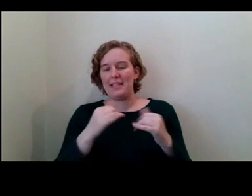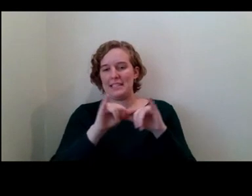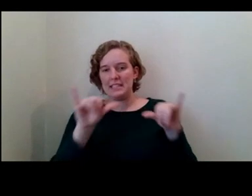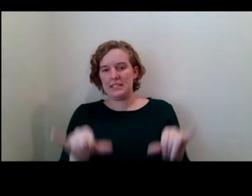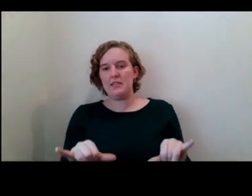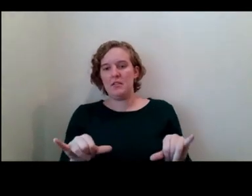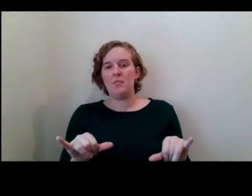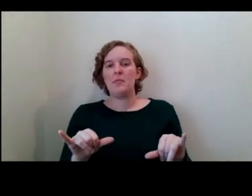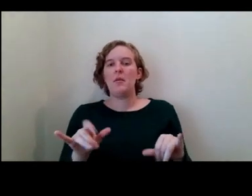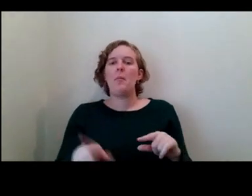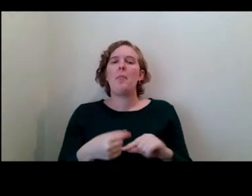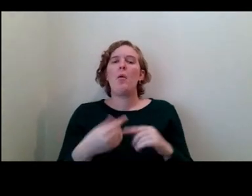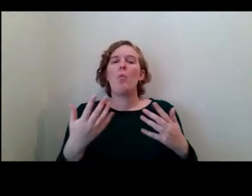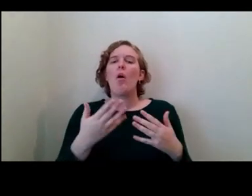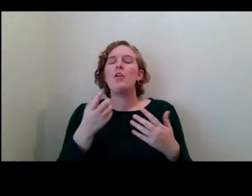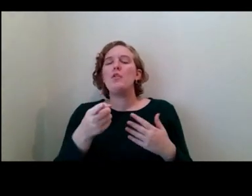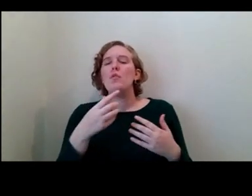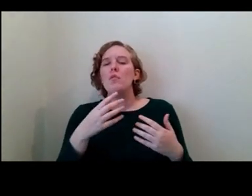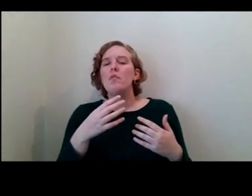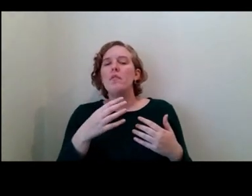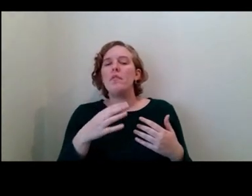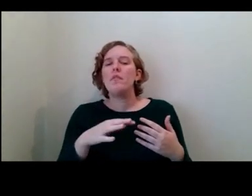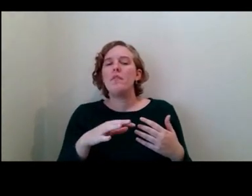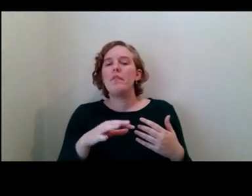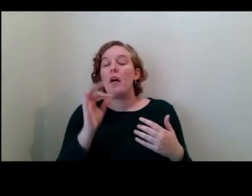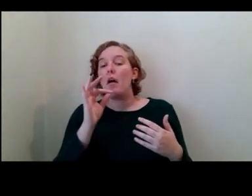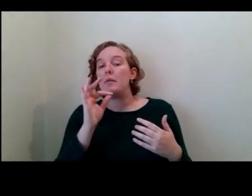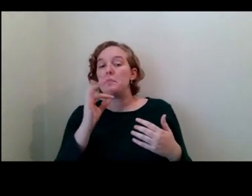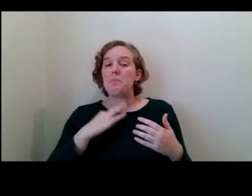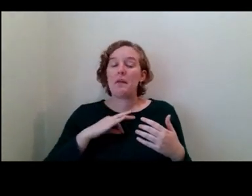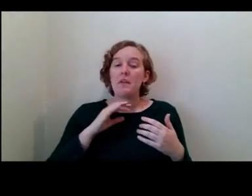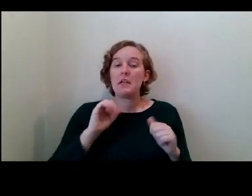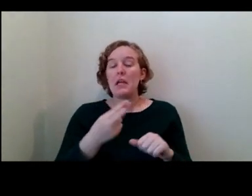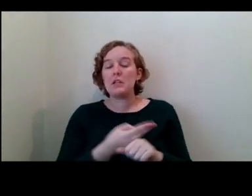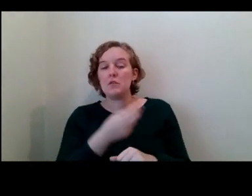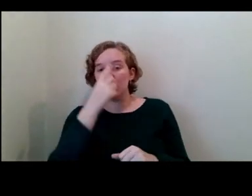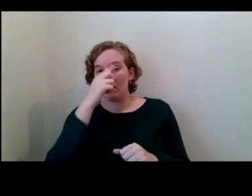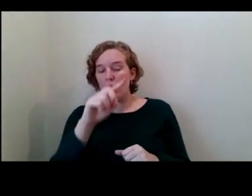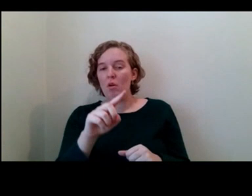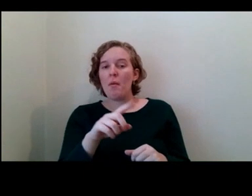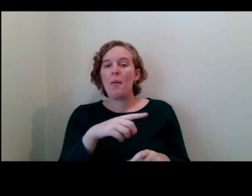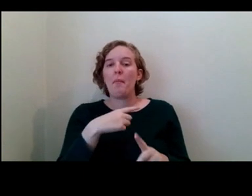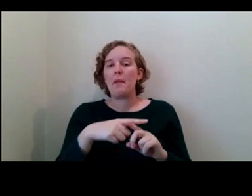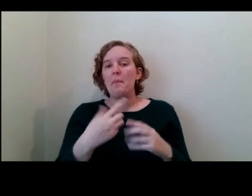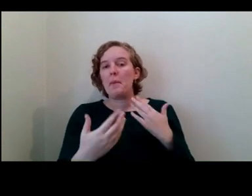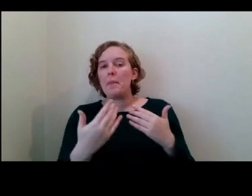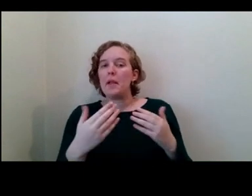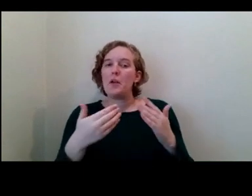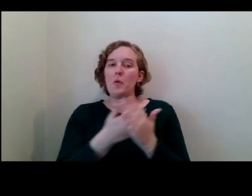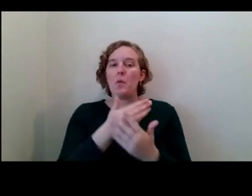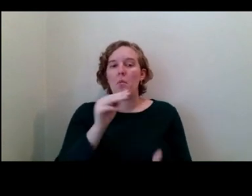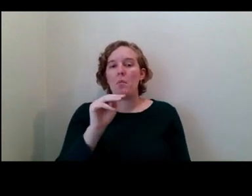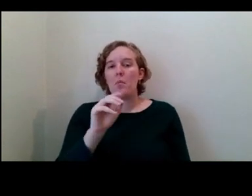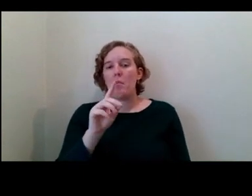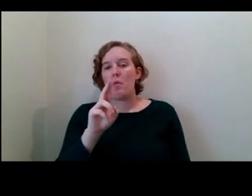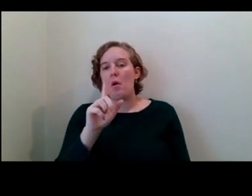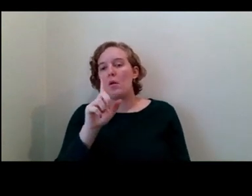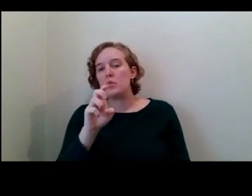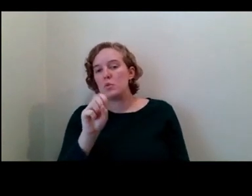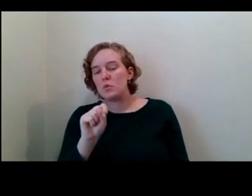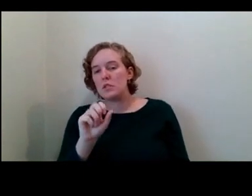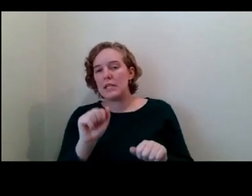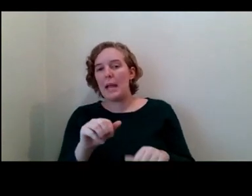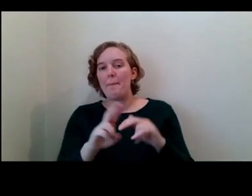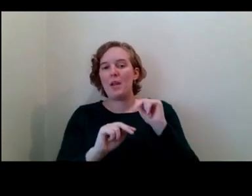what you might find it useful for, and also perhaps new modules that we might be able to build specifically